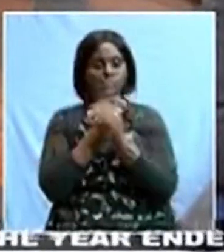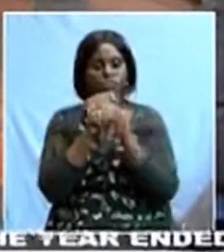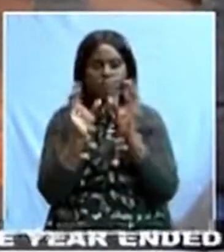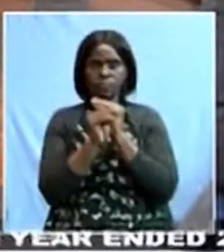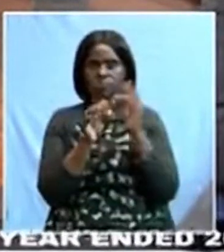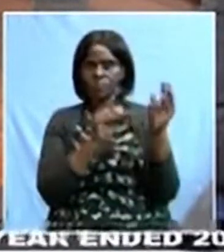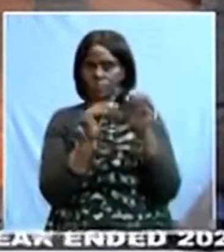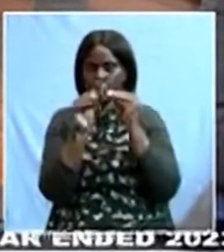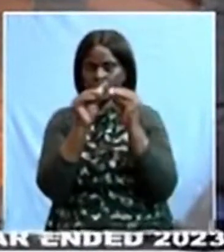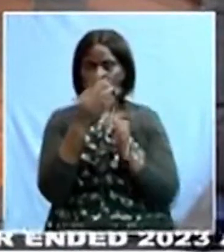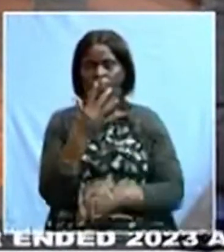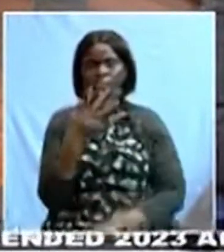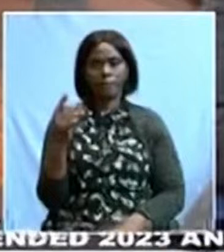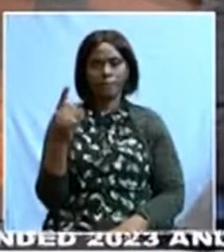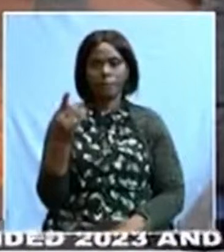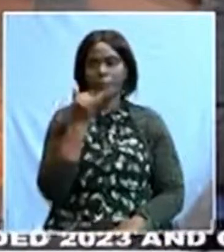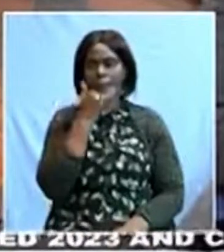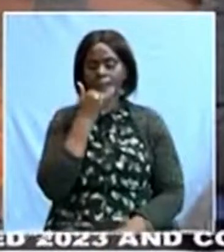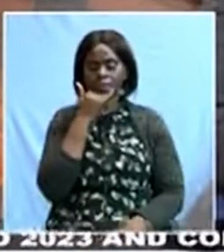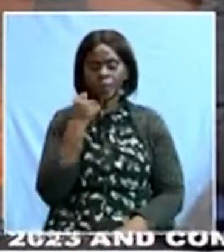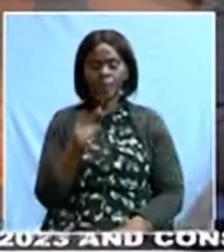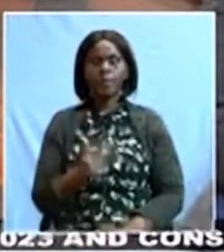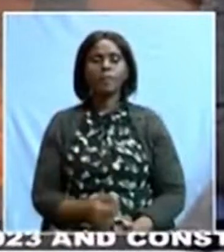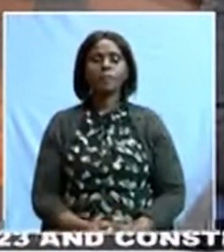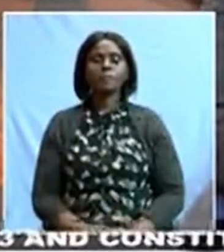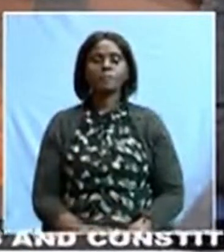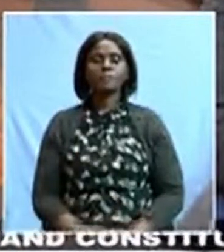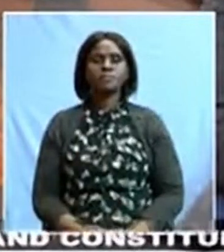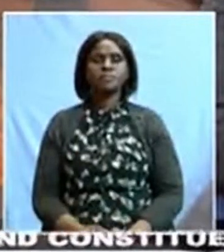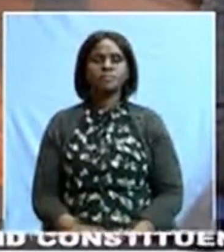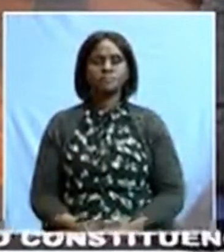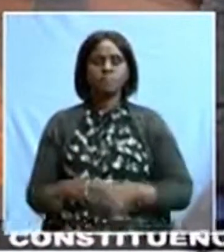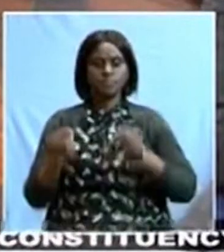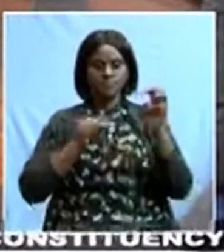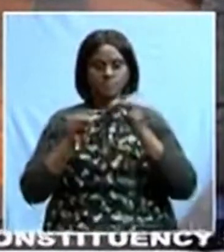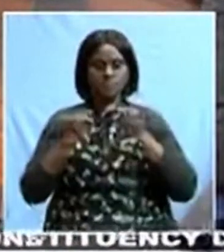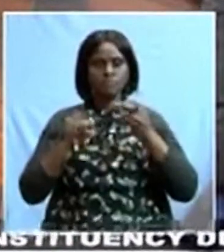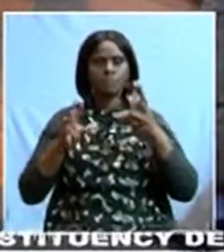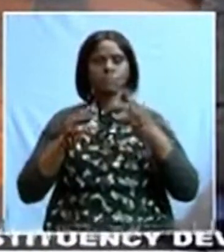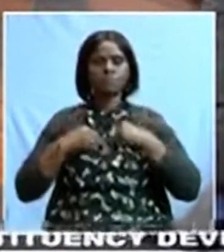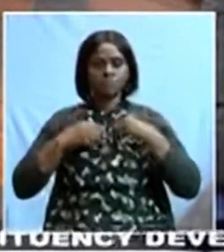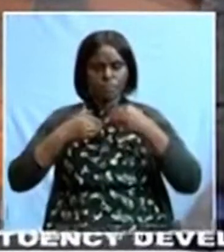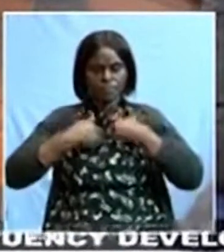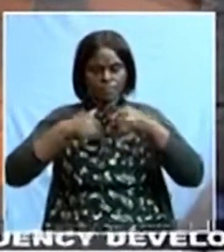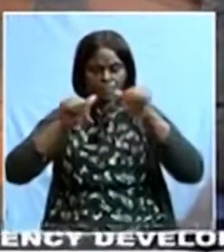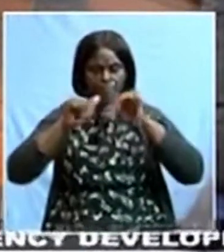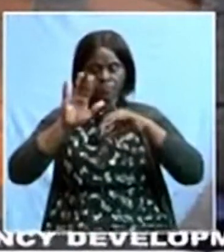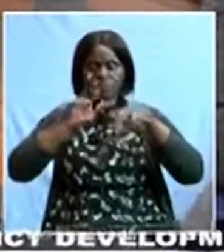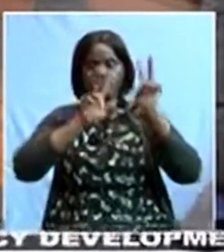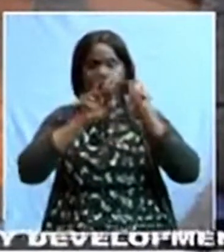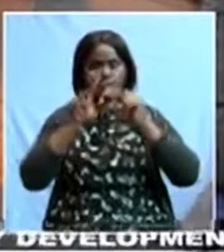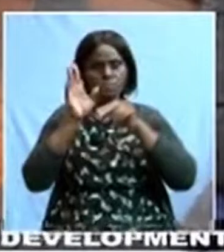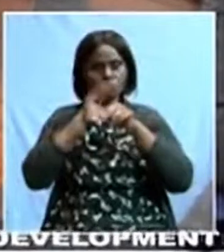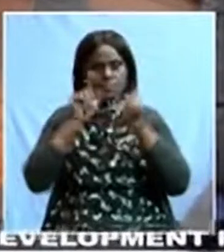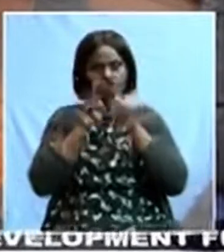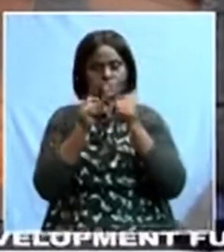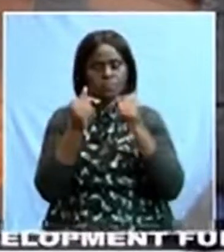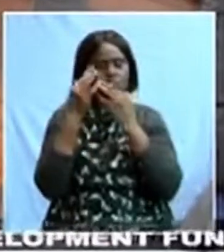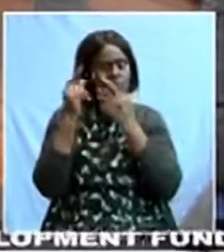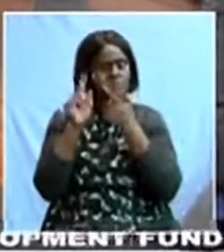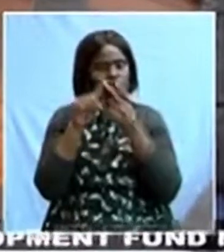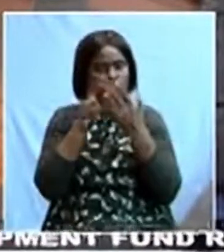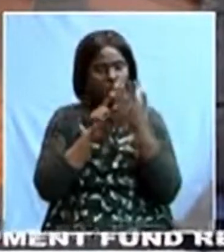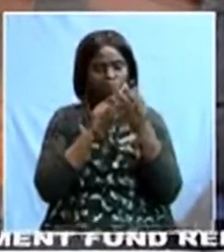movable assets, cause of query. Management wishes to acknowledge the auditor's observations and wish to report